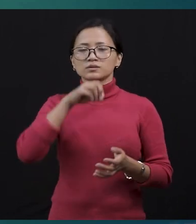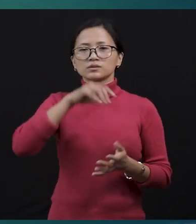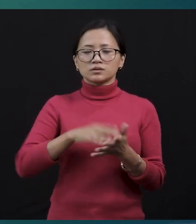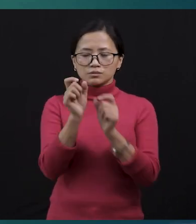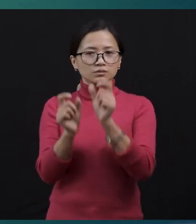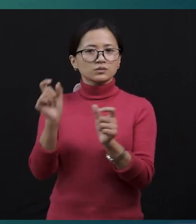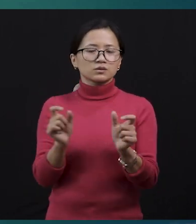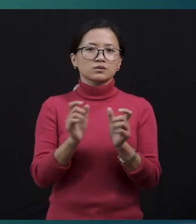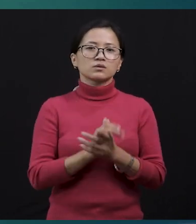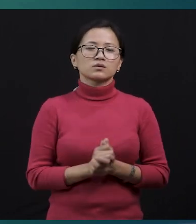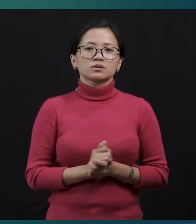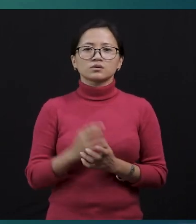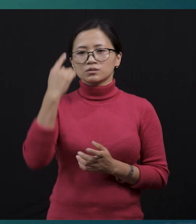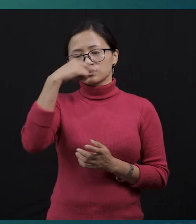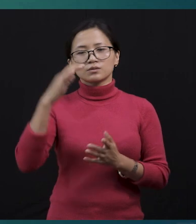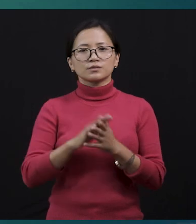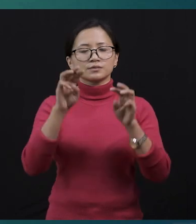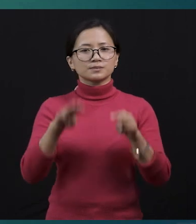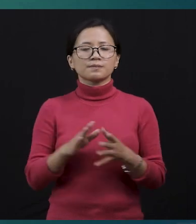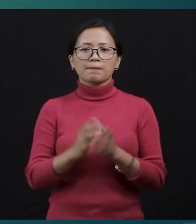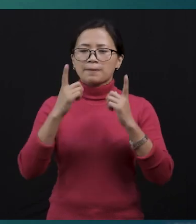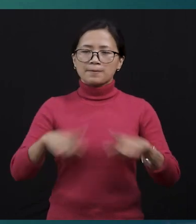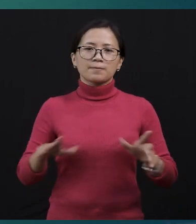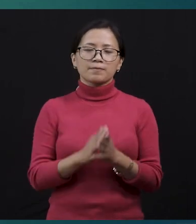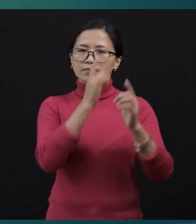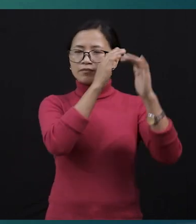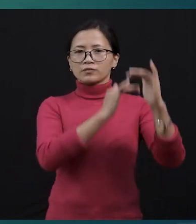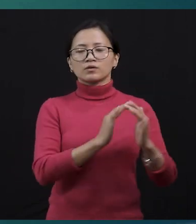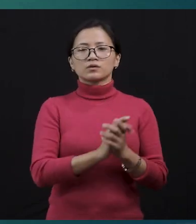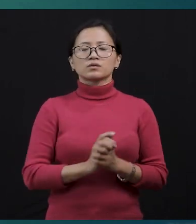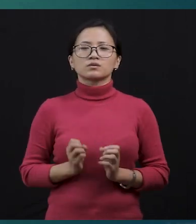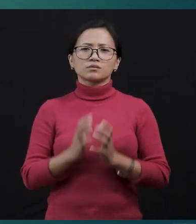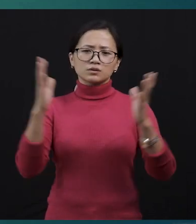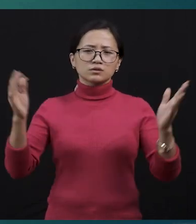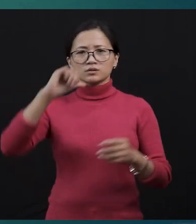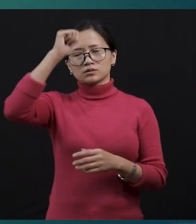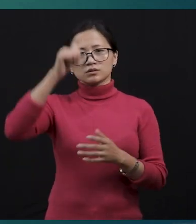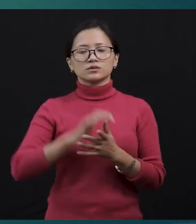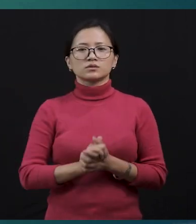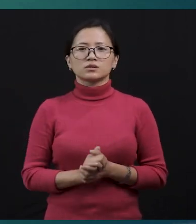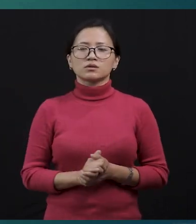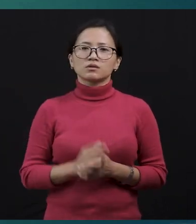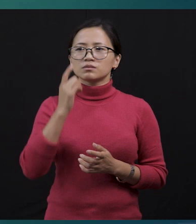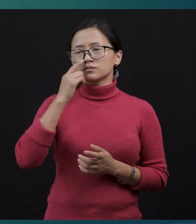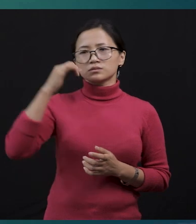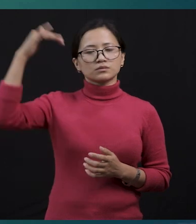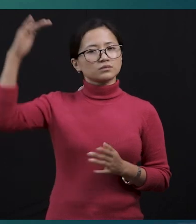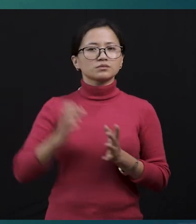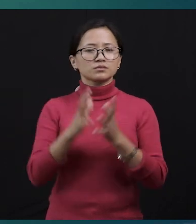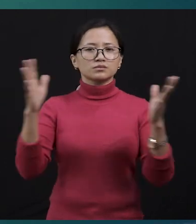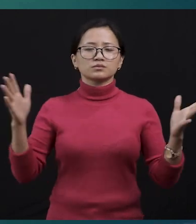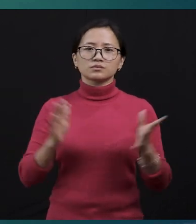people, for many youngsters who might be in this field but losing hope because there were not many Indians or there were not many women. But